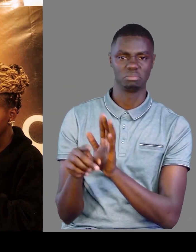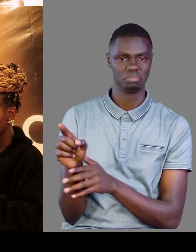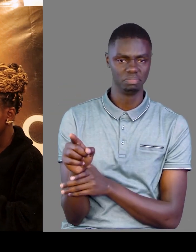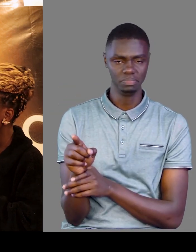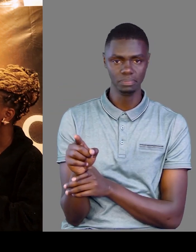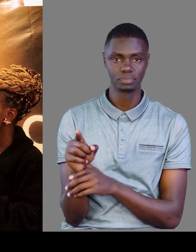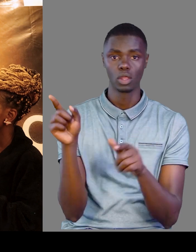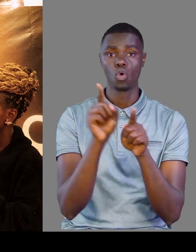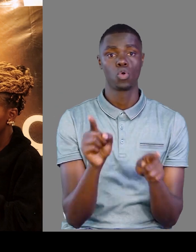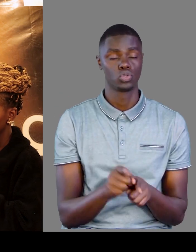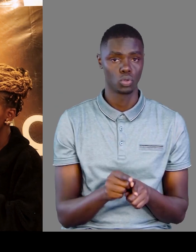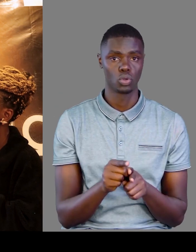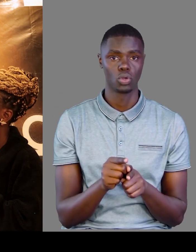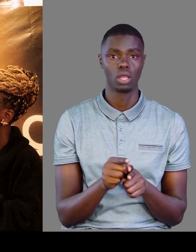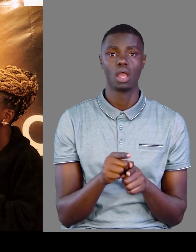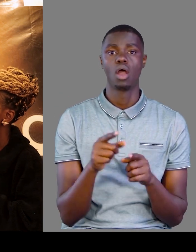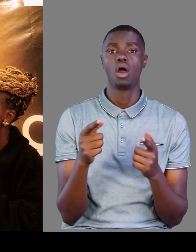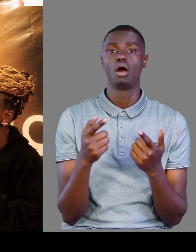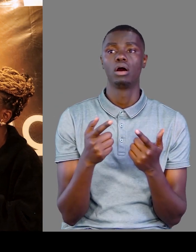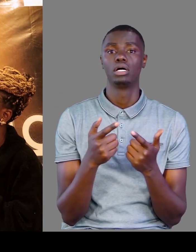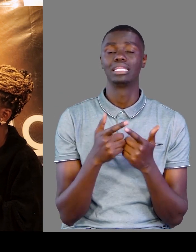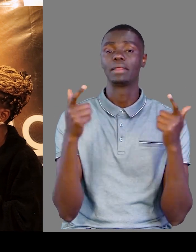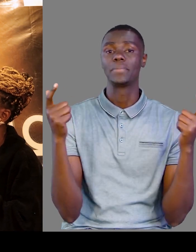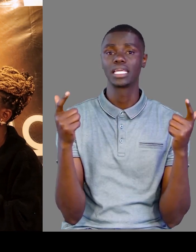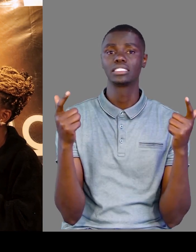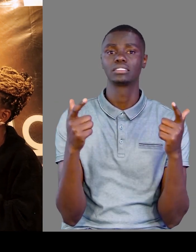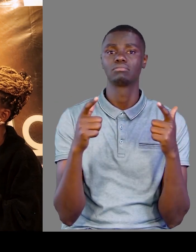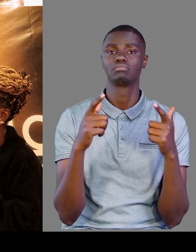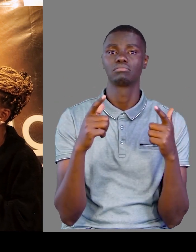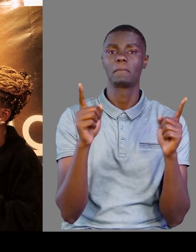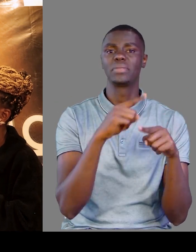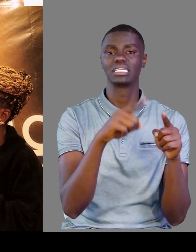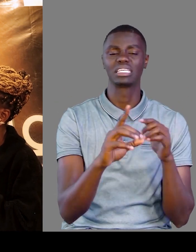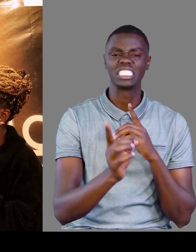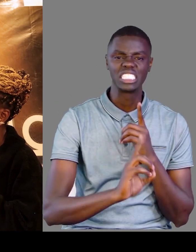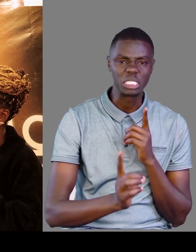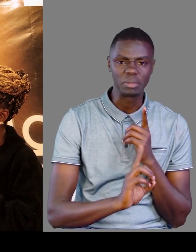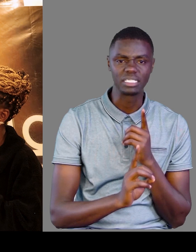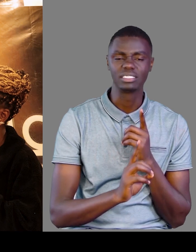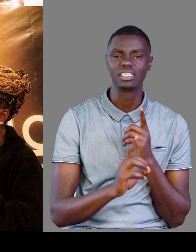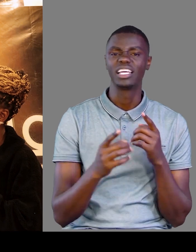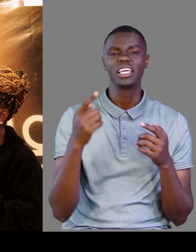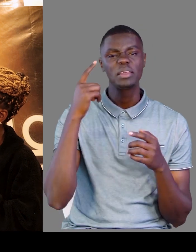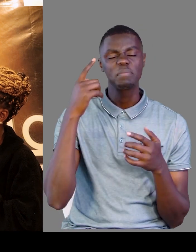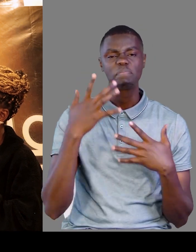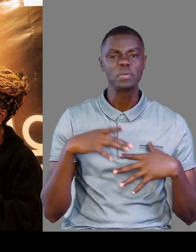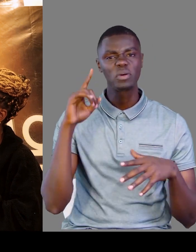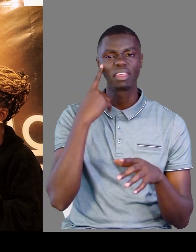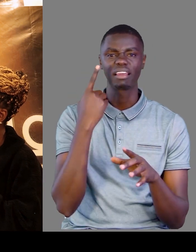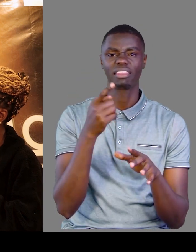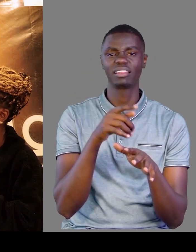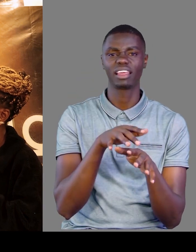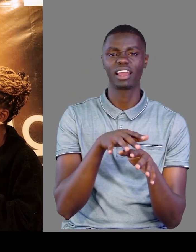But also, I think what is the biggest problem I've seen is discipline. Guys think that they can manipulate talent with